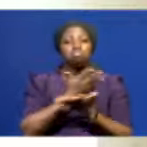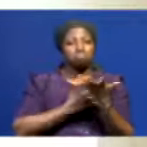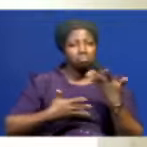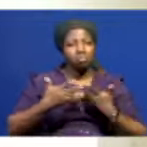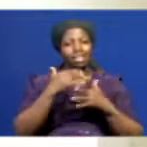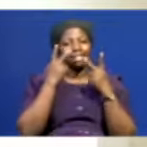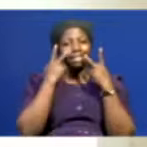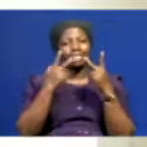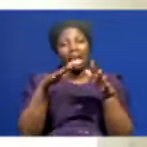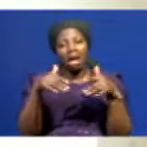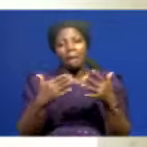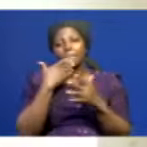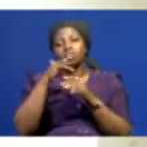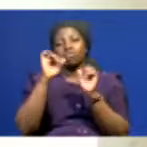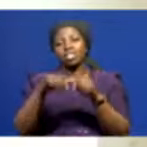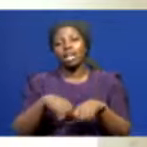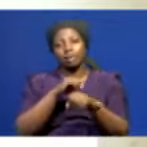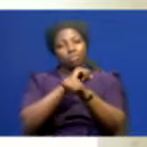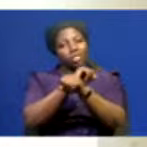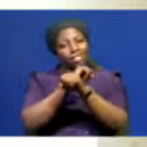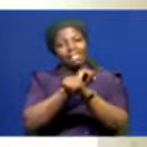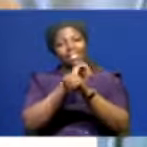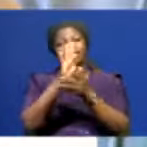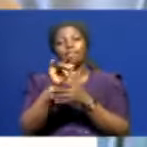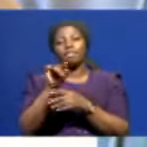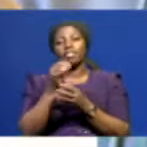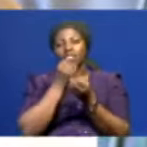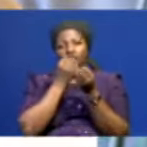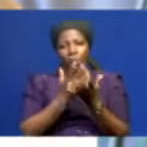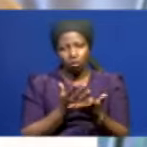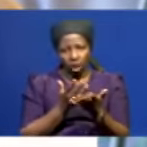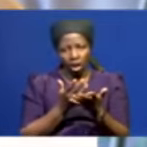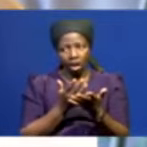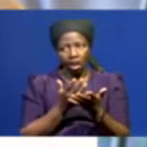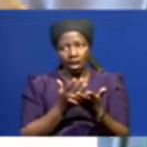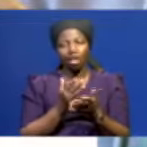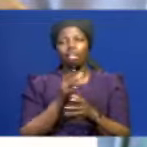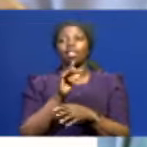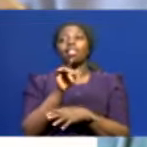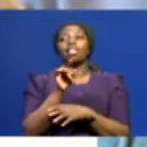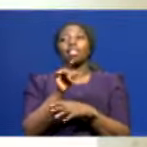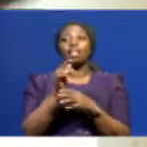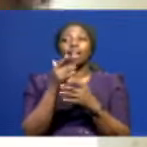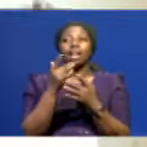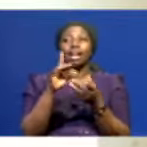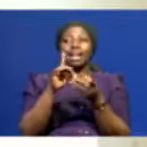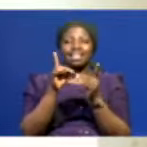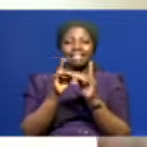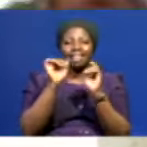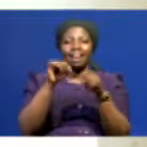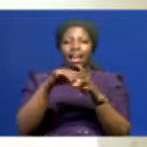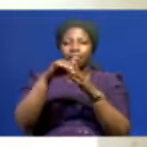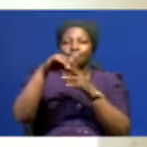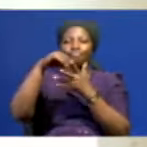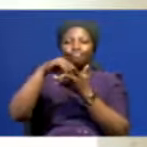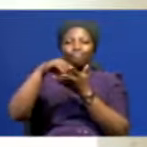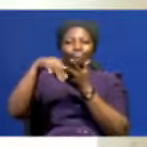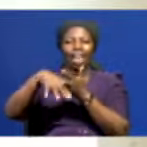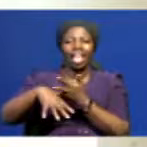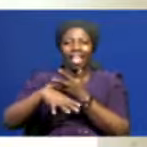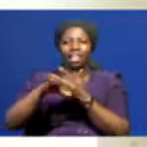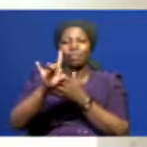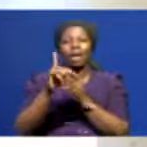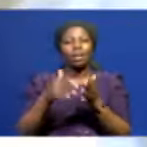and see how best we can safeguard some of this information. And hapo imelik kwa njia moja ya uhalifu ama